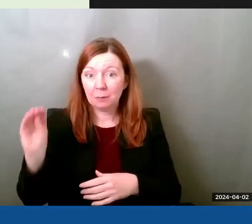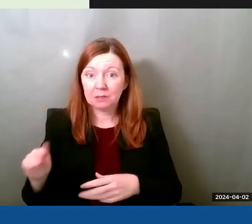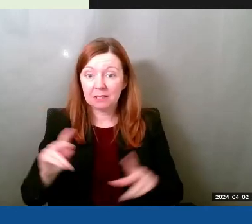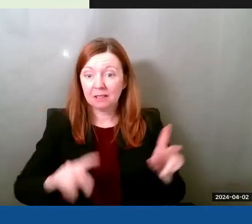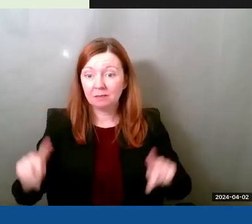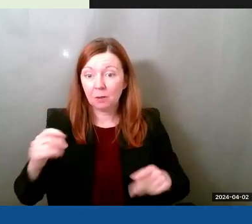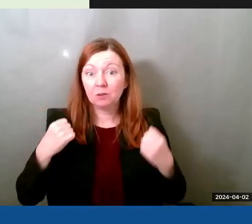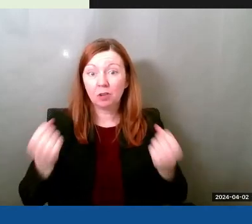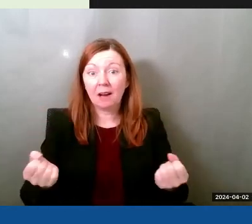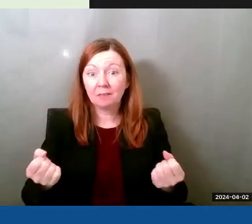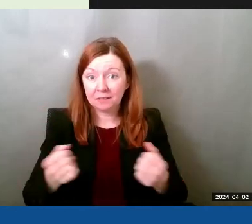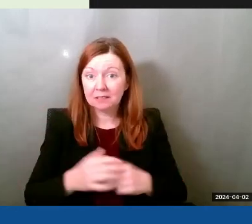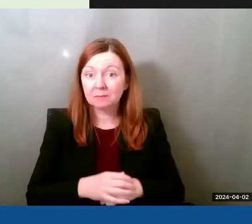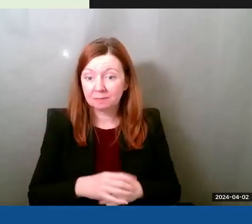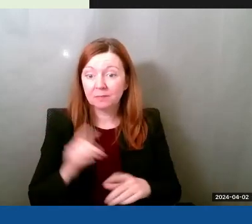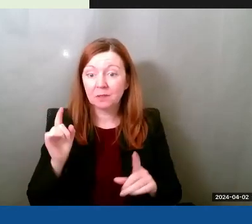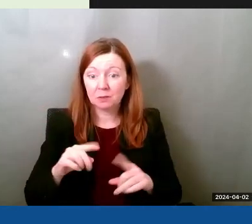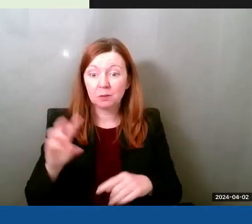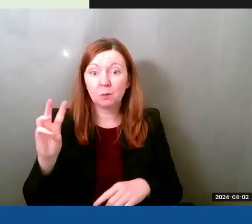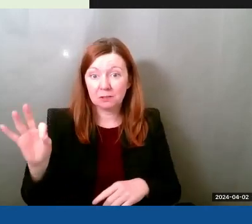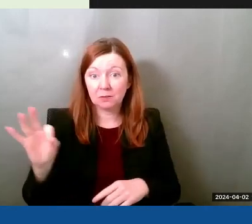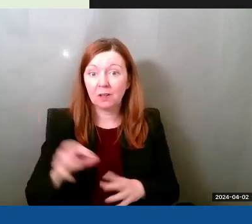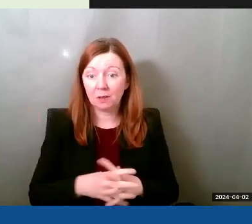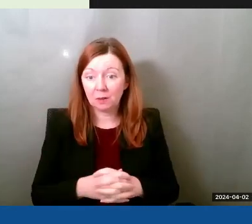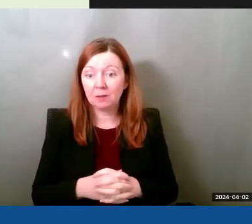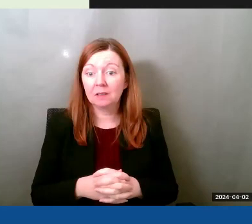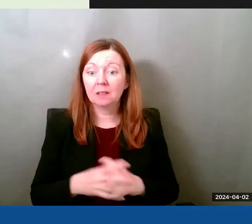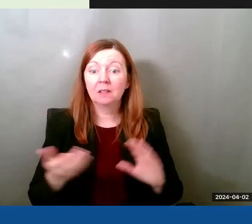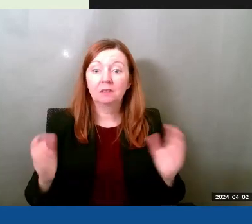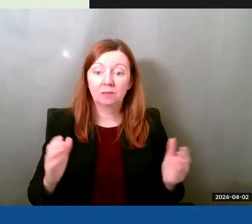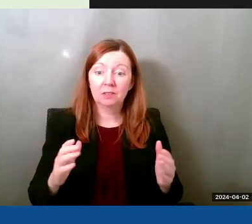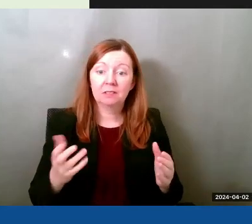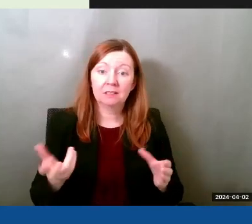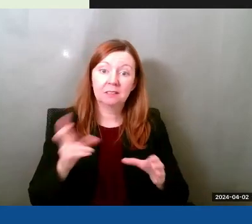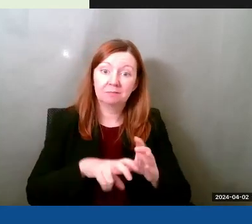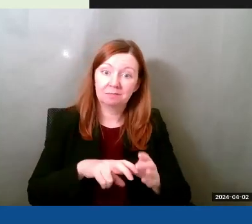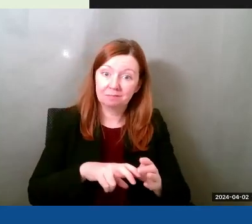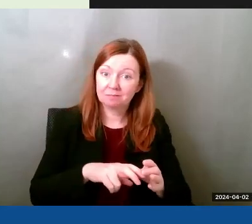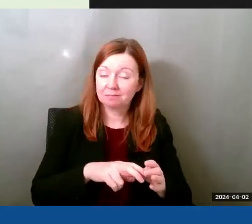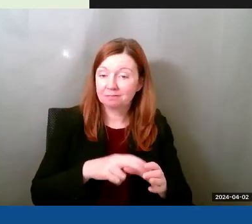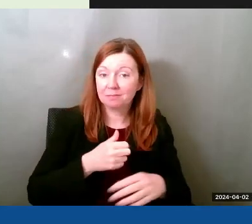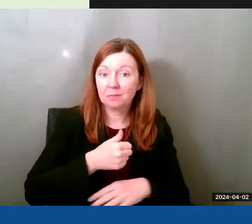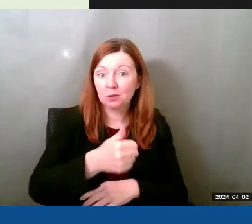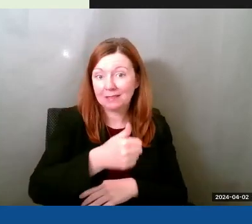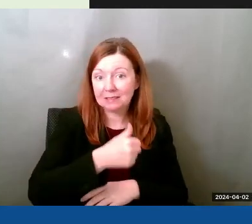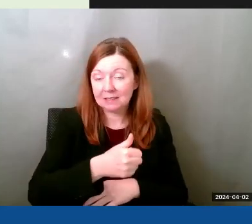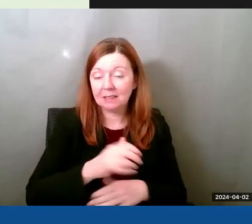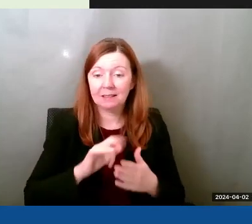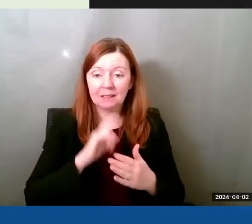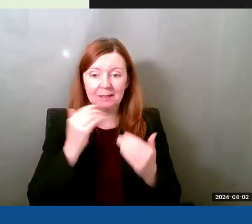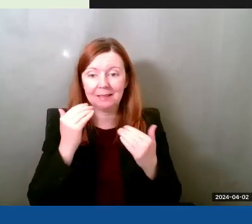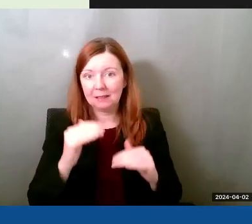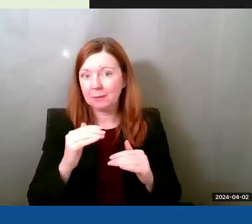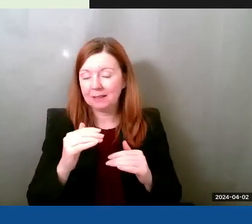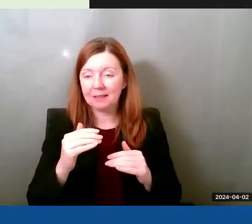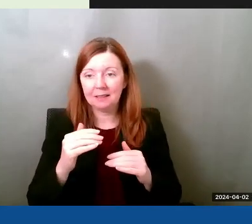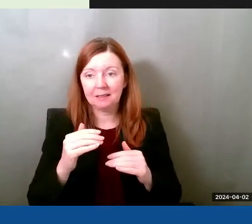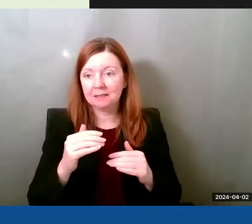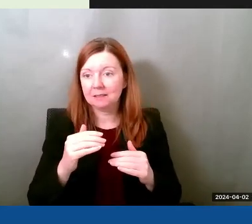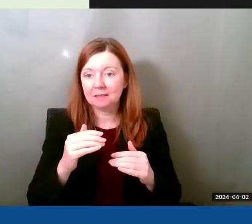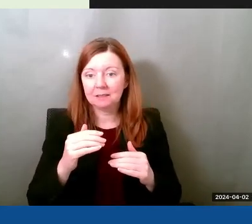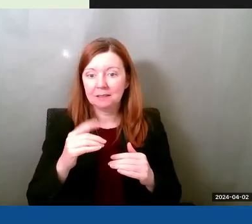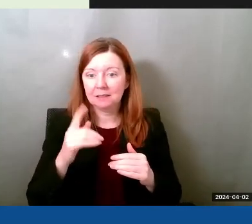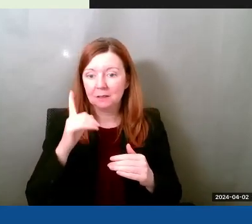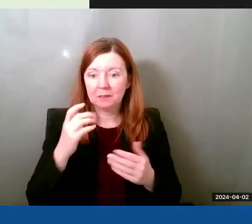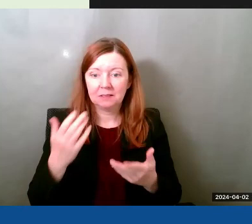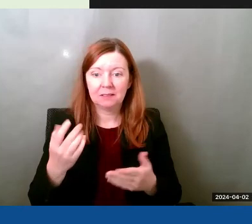folks drive to Wells Fargo Center versus taking mass transit. And that's really limited or governed by the fact